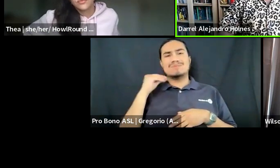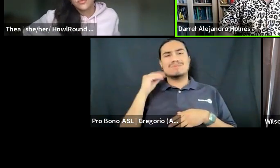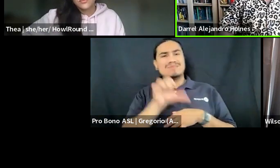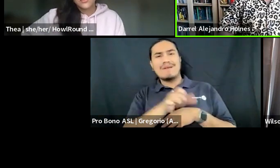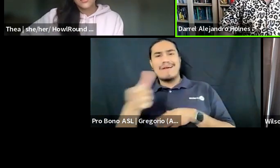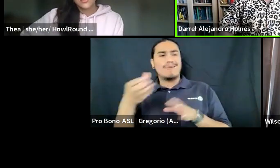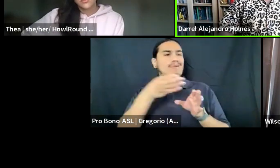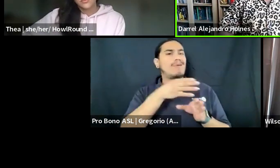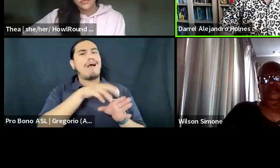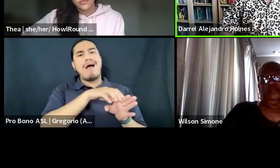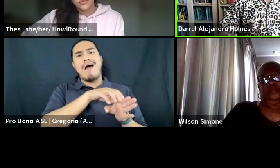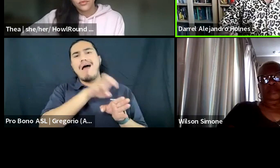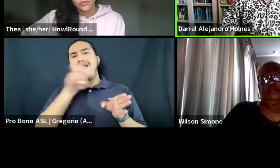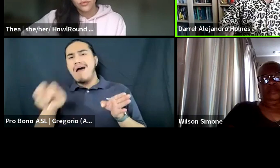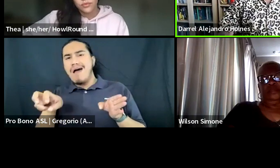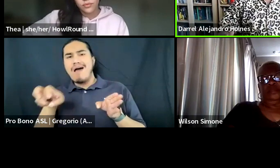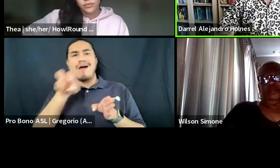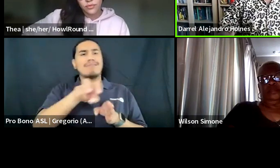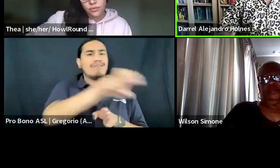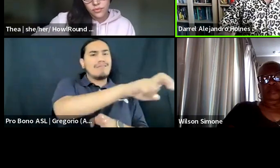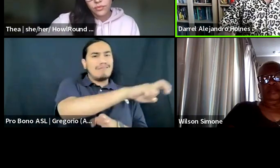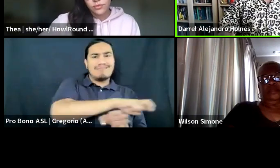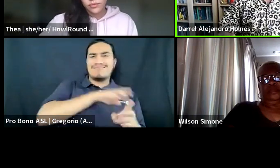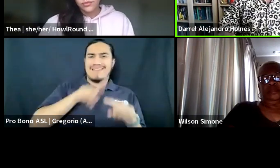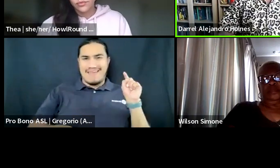you have to like really